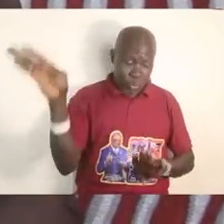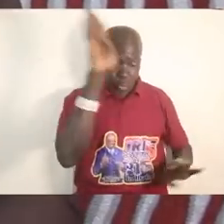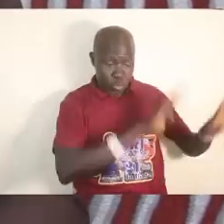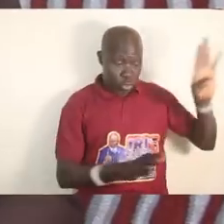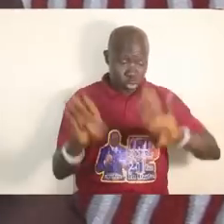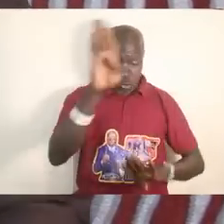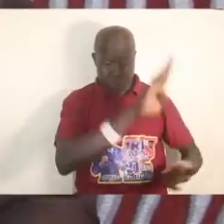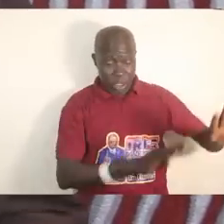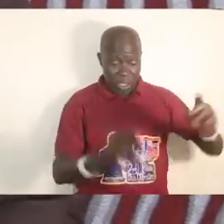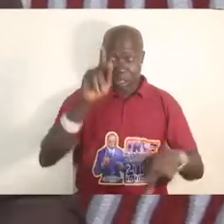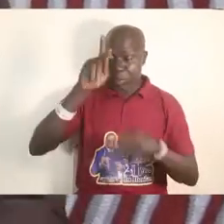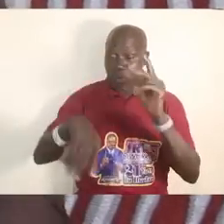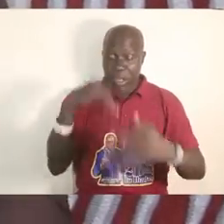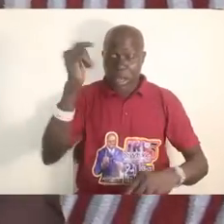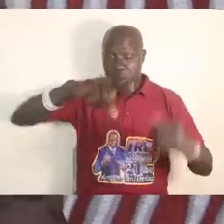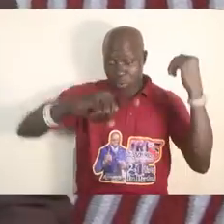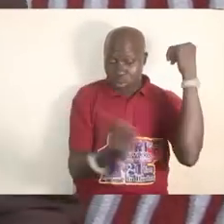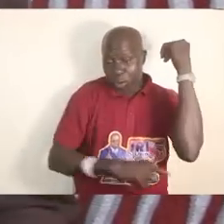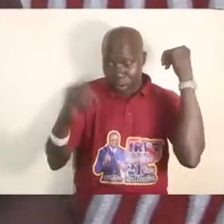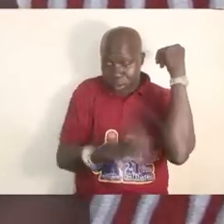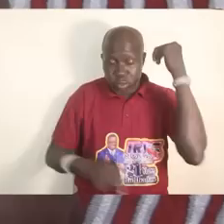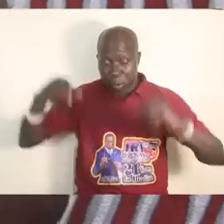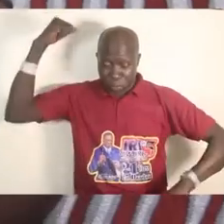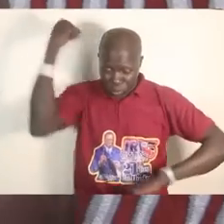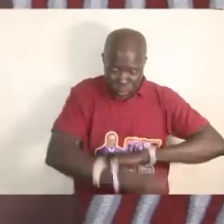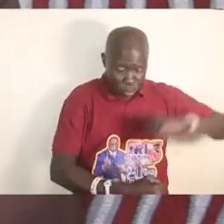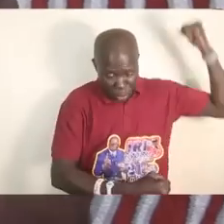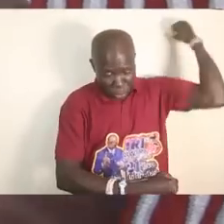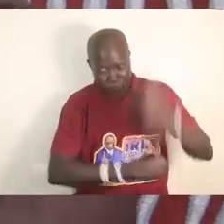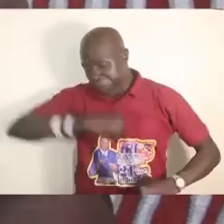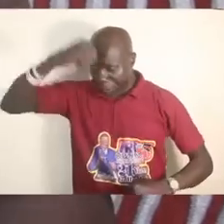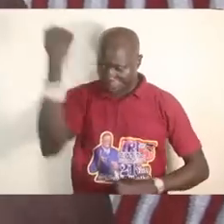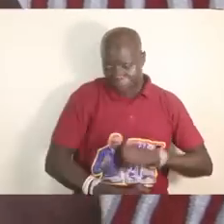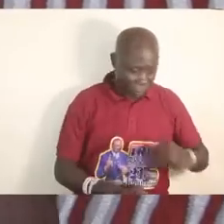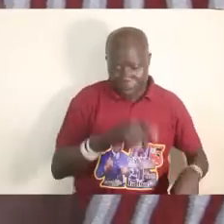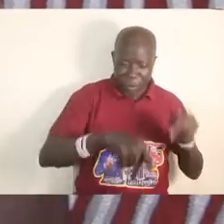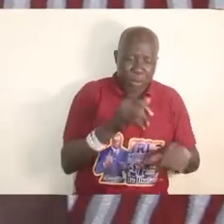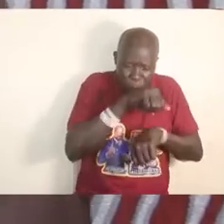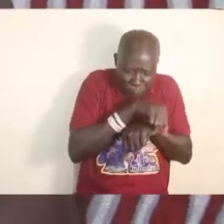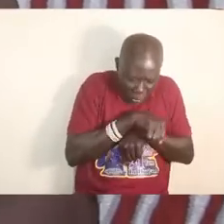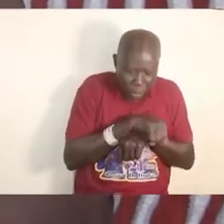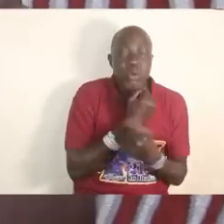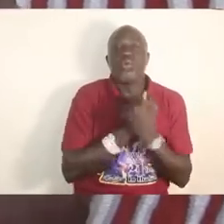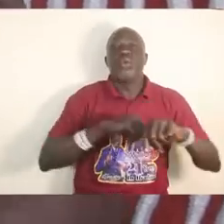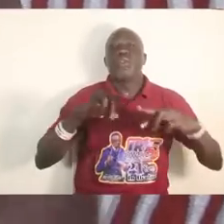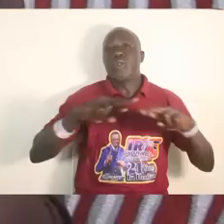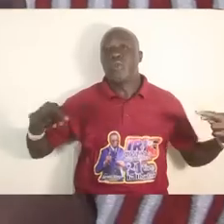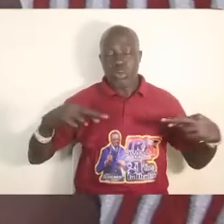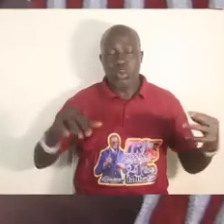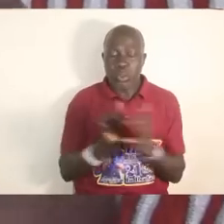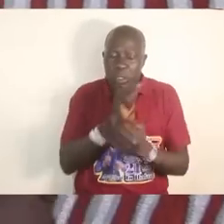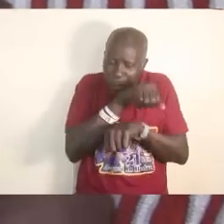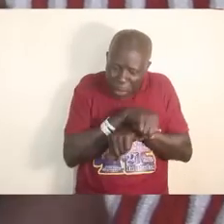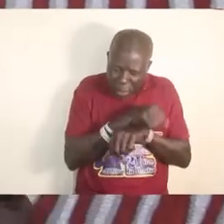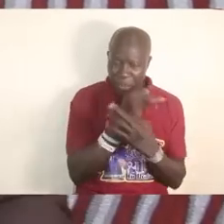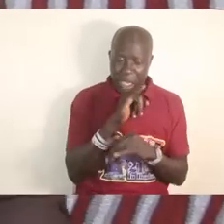se fi ya de ni. They know how to suffer people. One day, niya pelu oko. They will bind them with rope. One day, pelu ere.